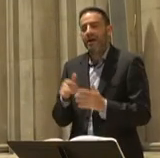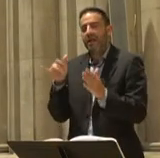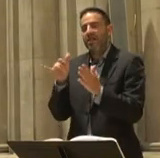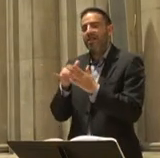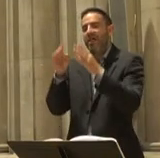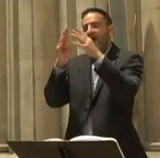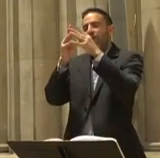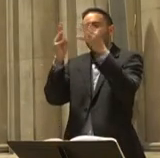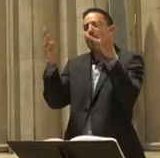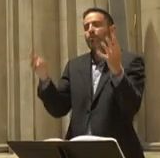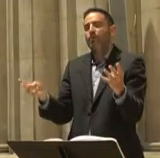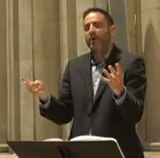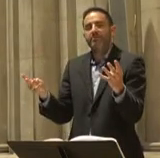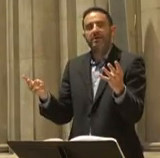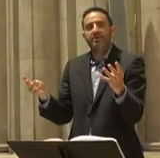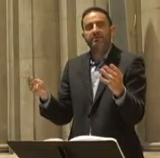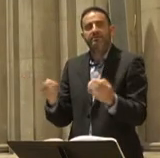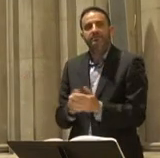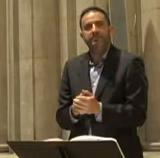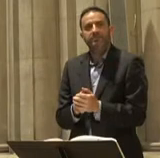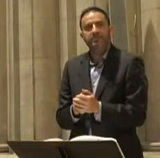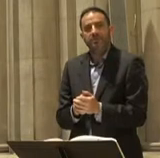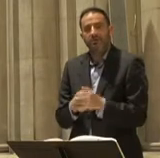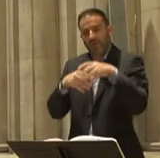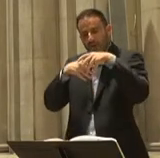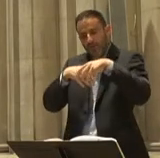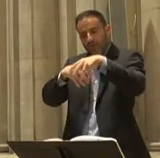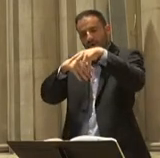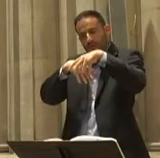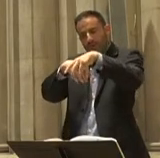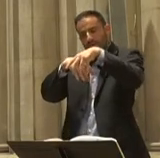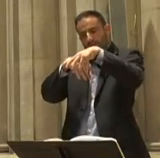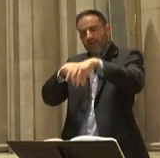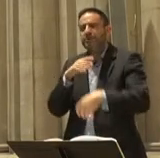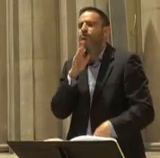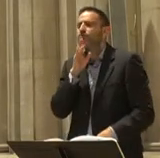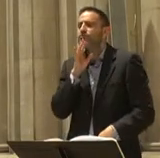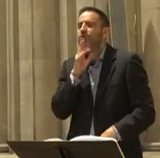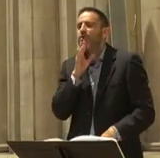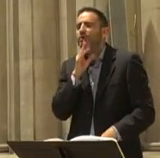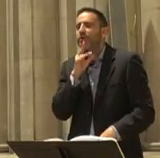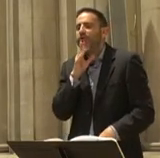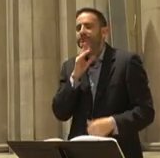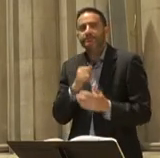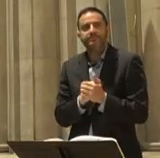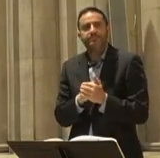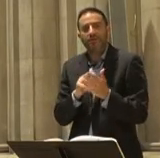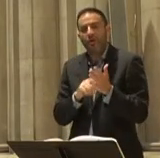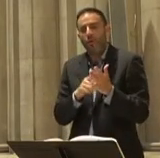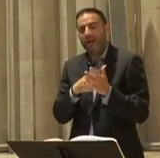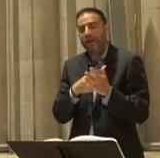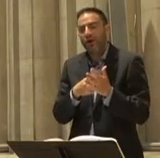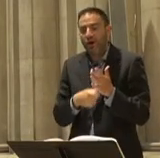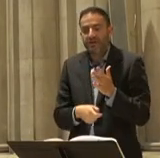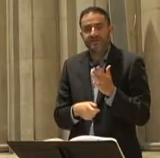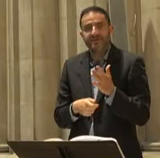rainbow banner coming up the aisle spoke of what it costs sometimes